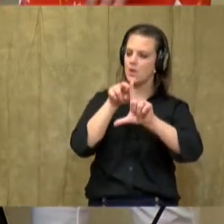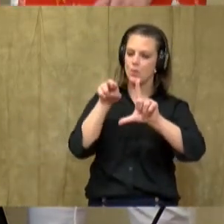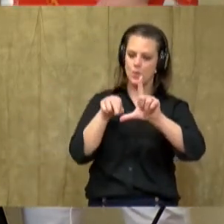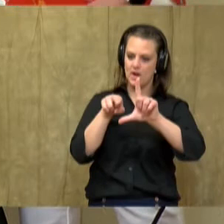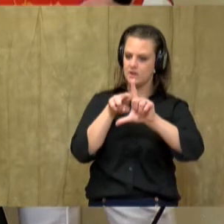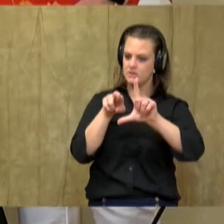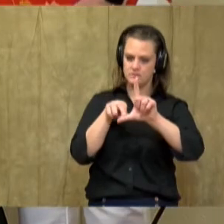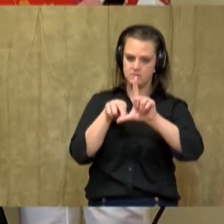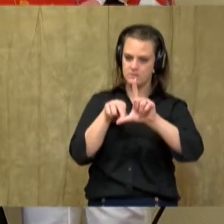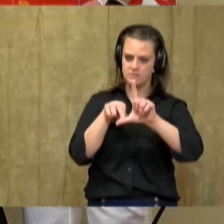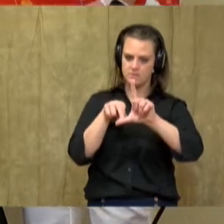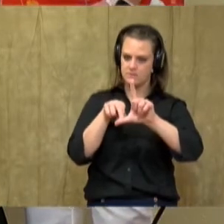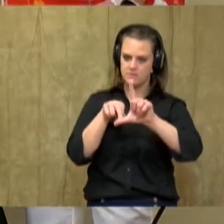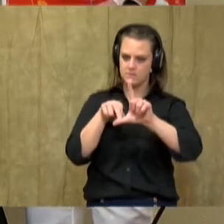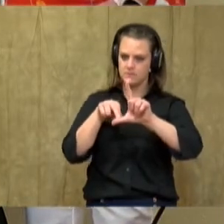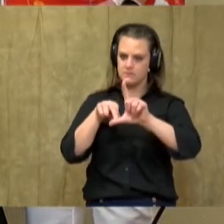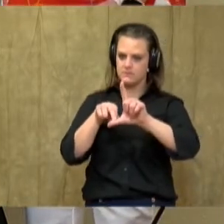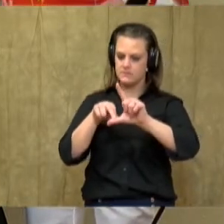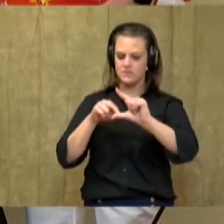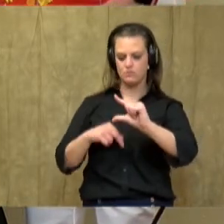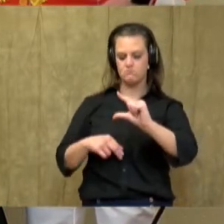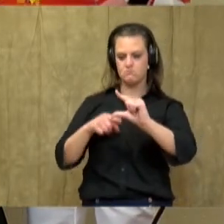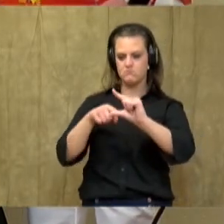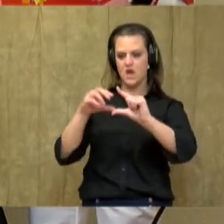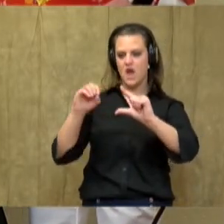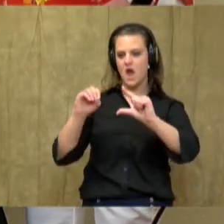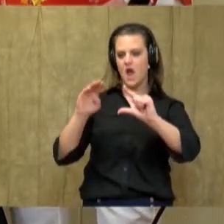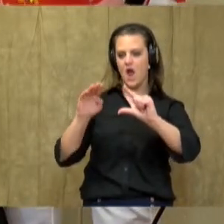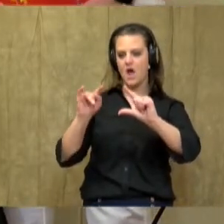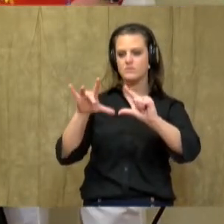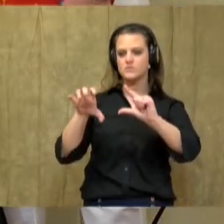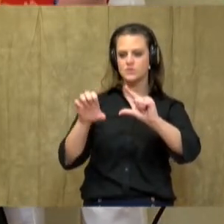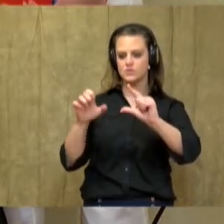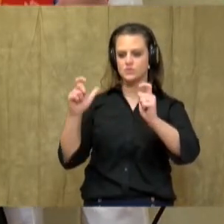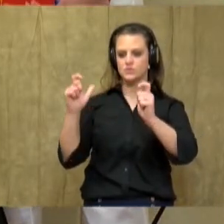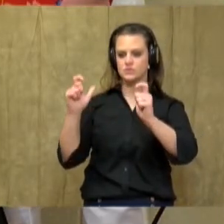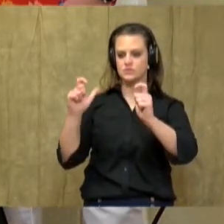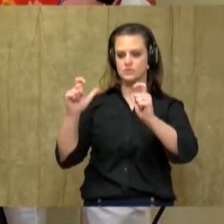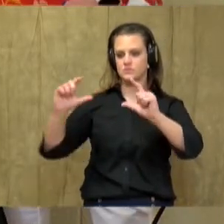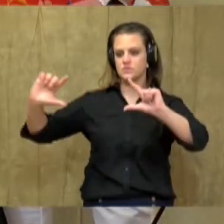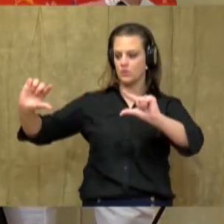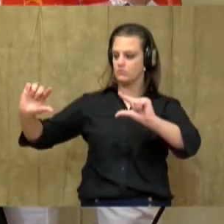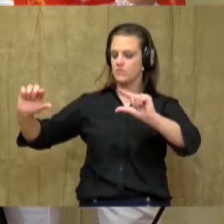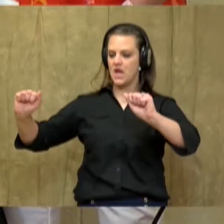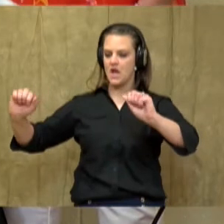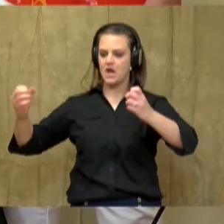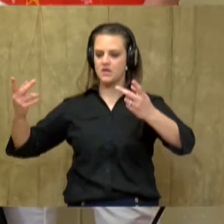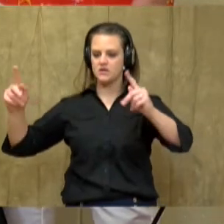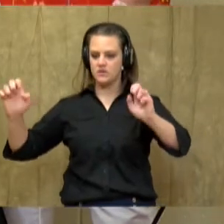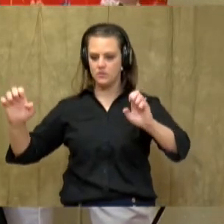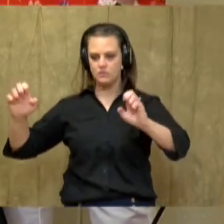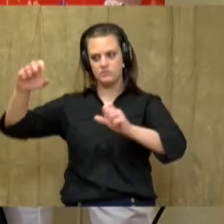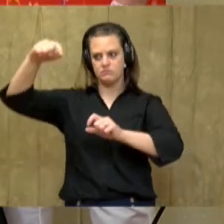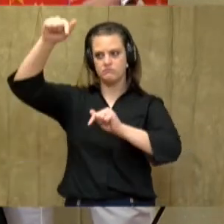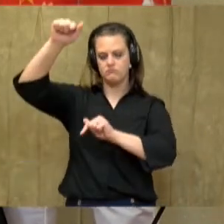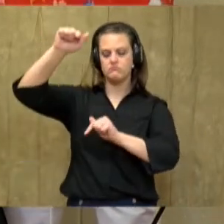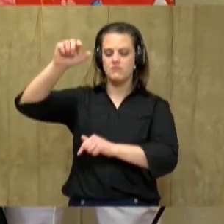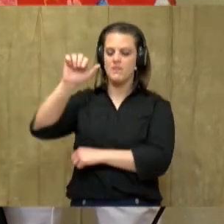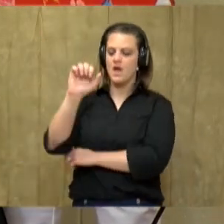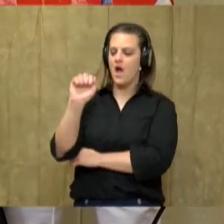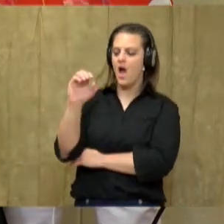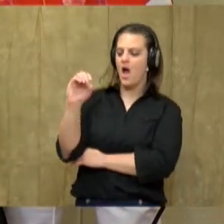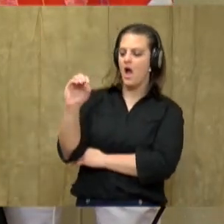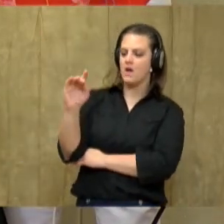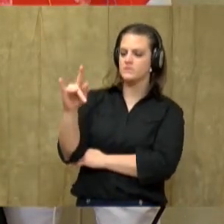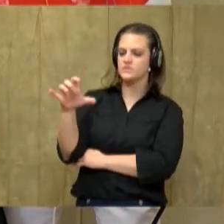you notice, it has obtuse angles, 2 obtuse angles, and 2 acute angles. All right,